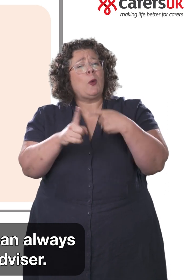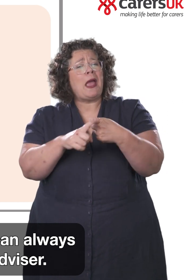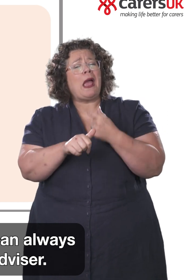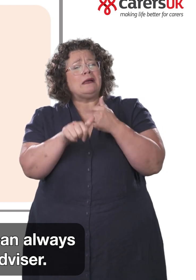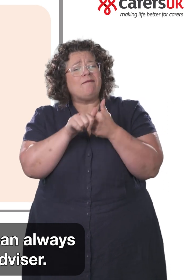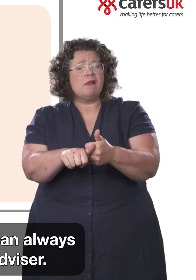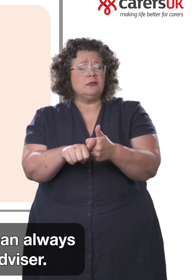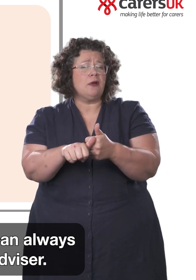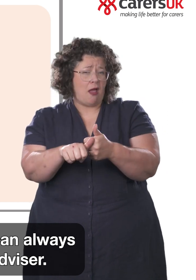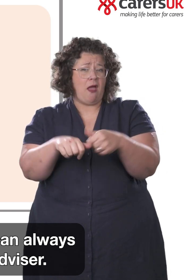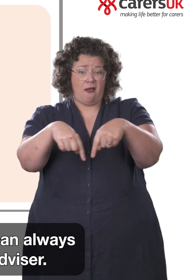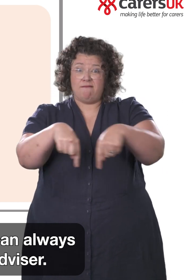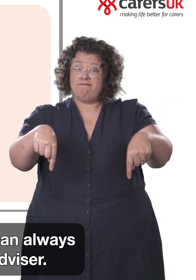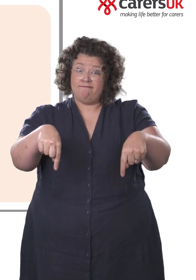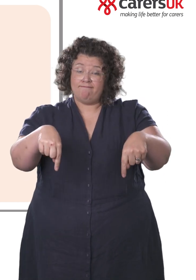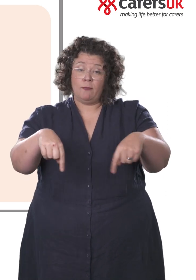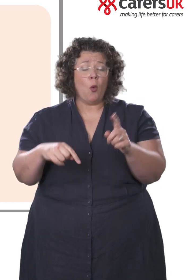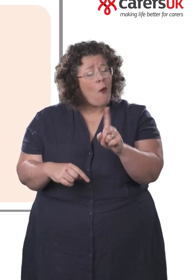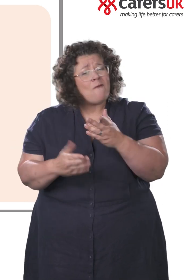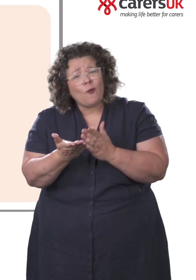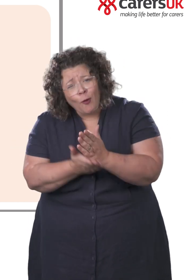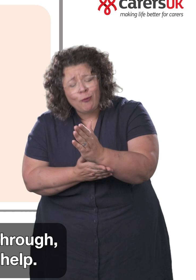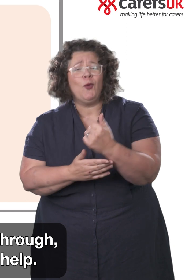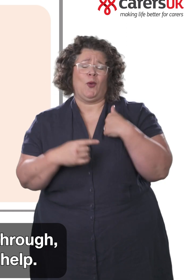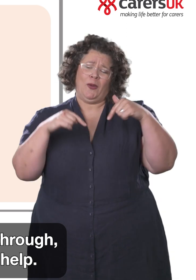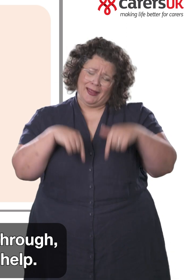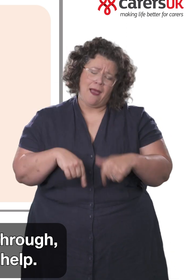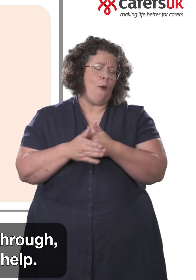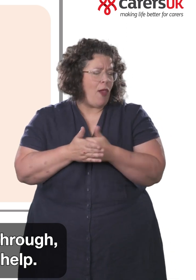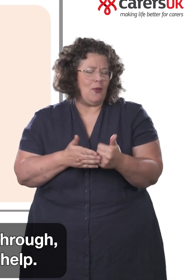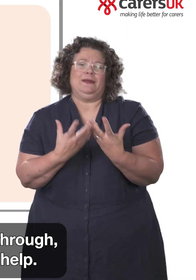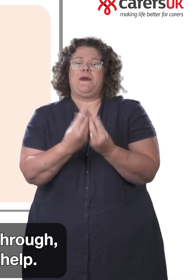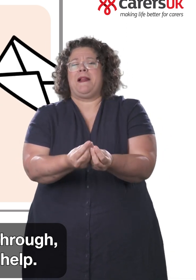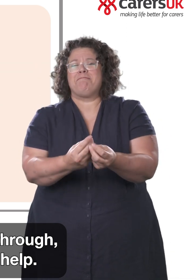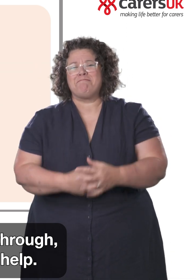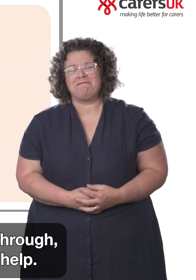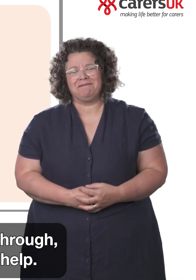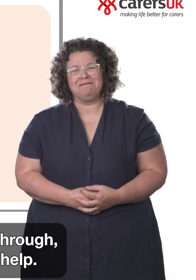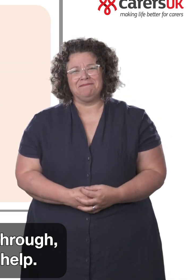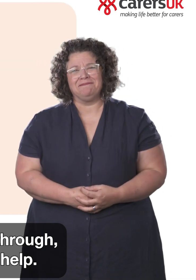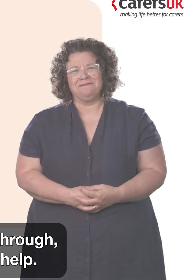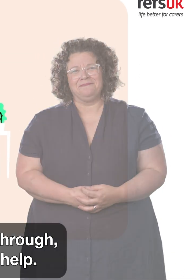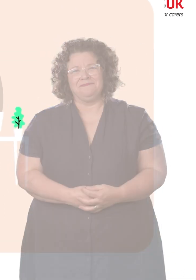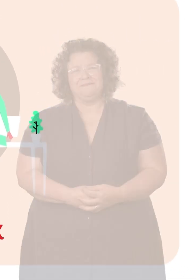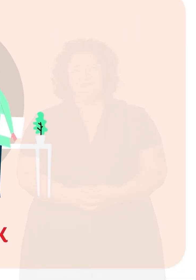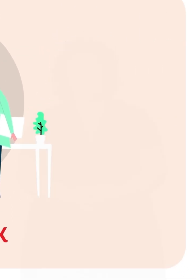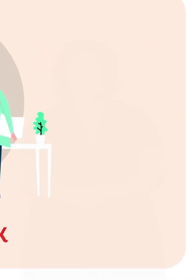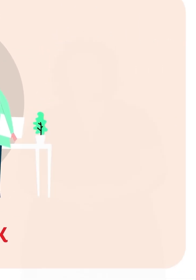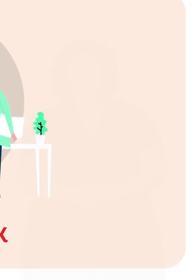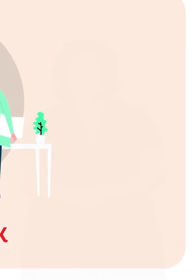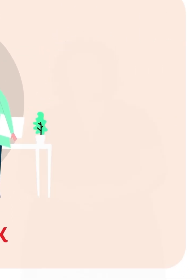always contact a Carers UK advisor. Whatever you're going through, we're always here to help.